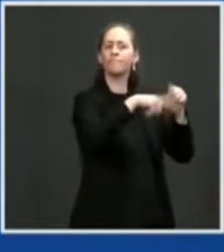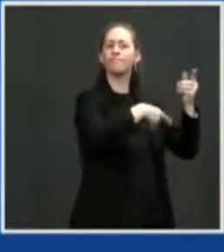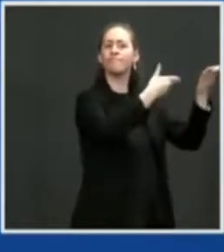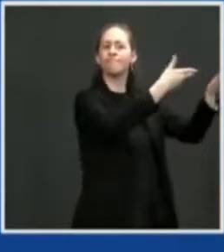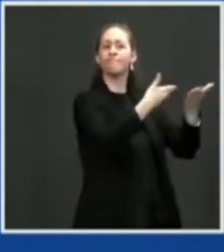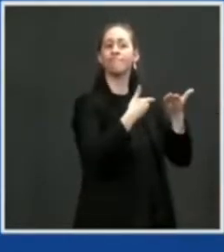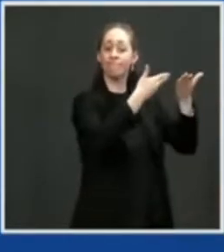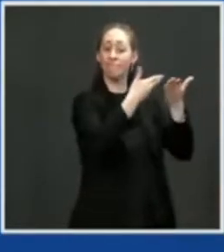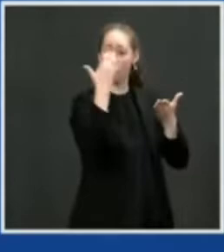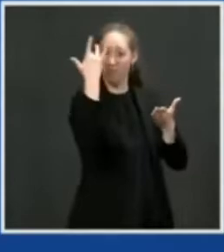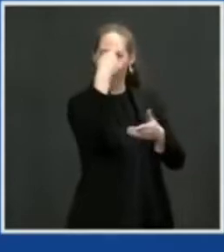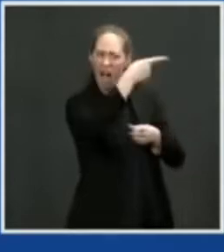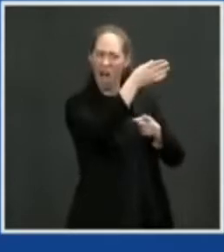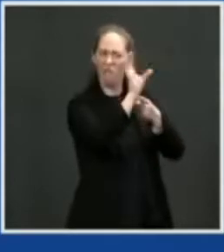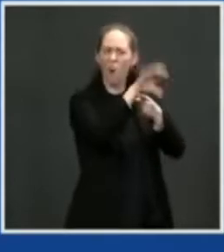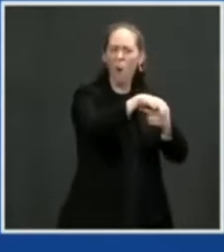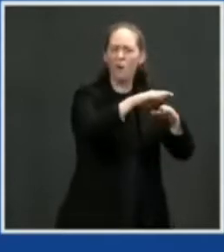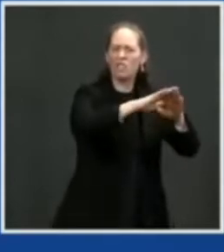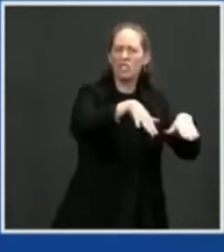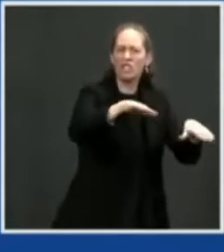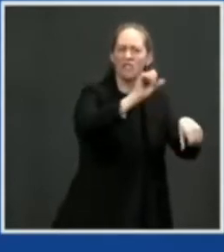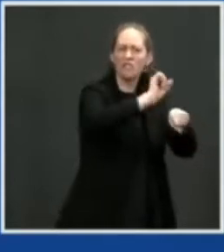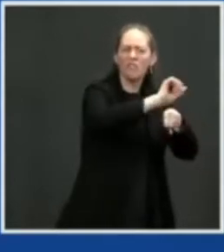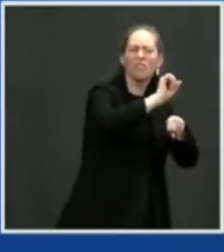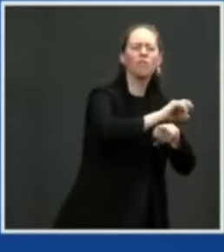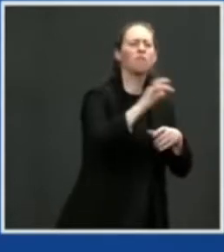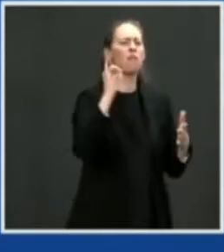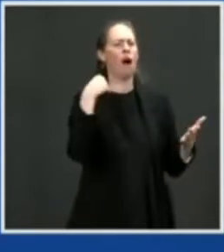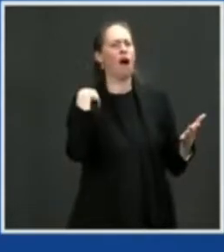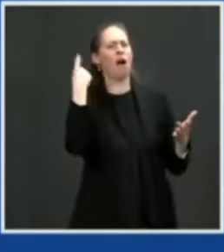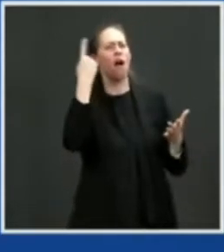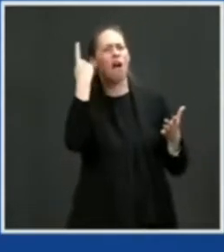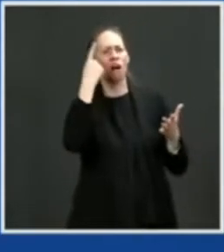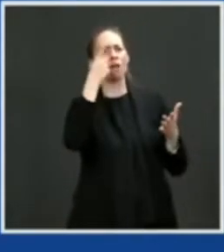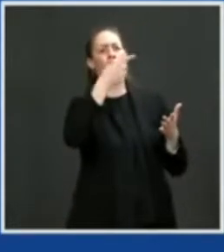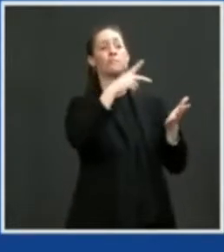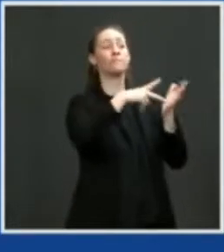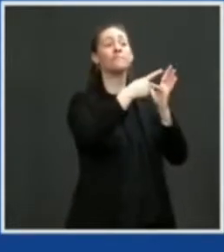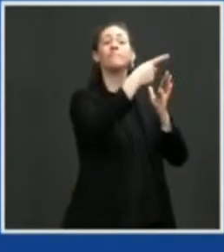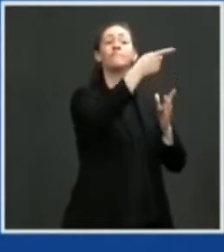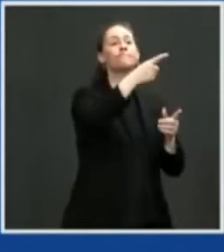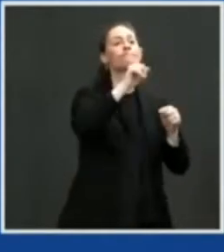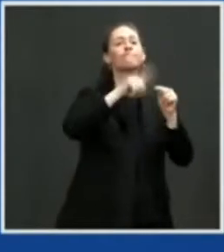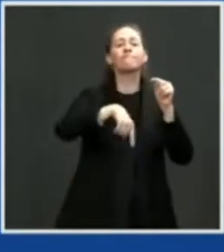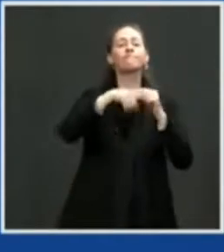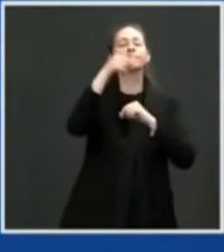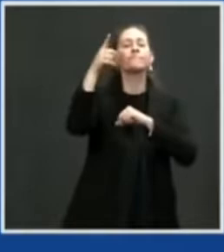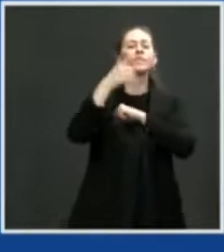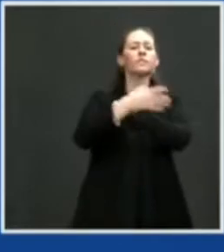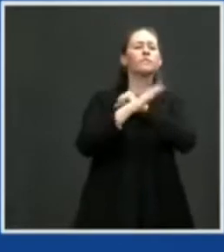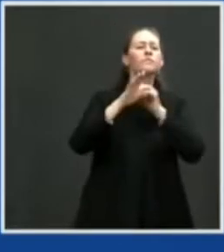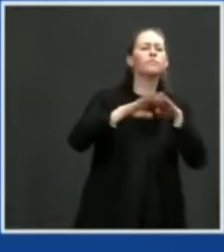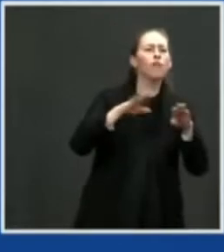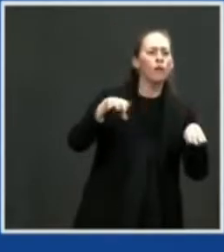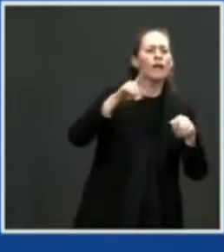Chinese access to international payment systems? Now watch me deflect. Look,